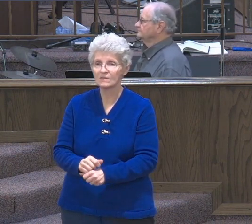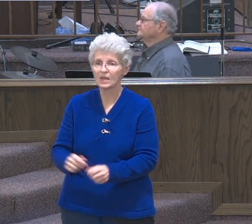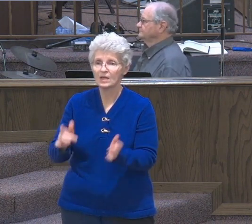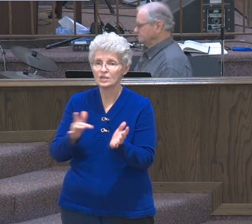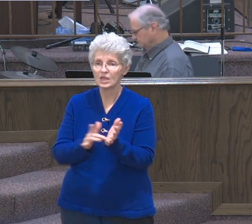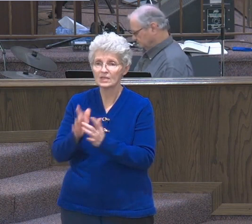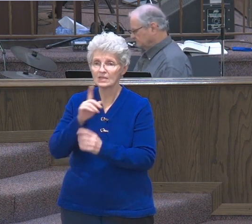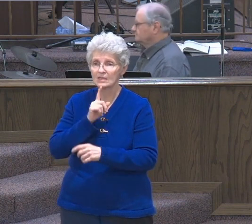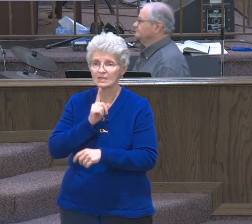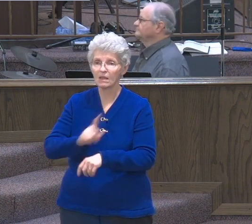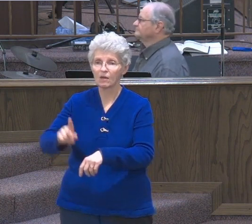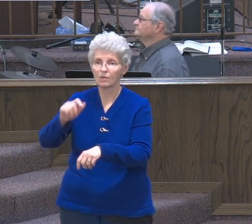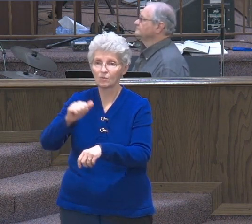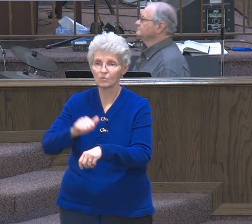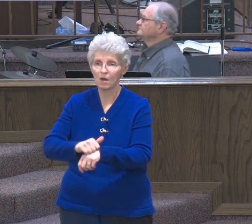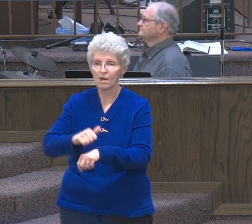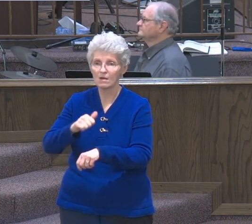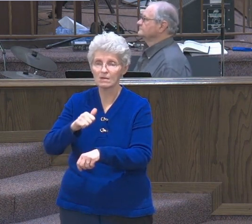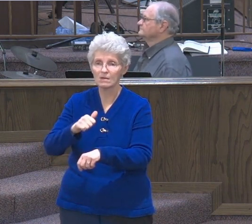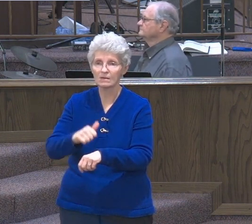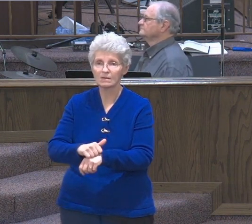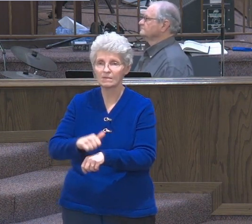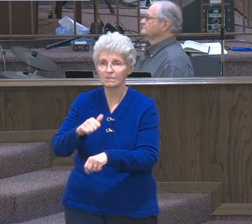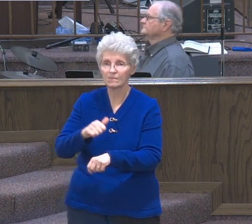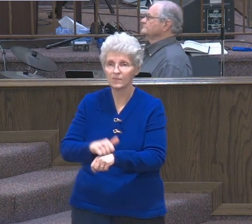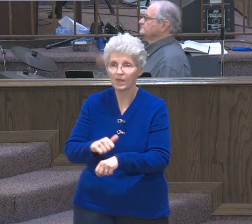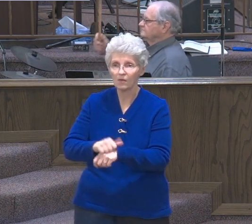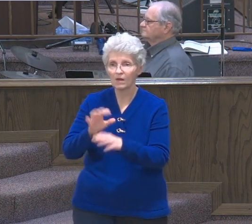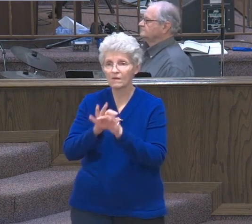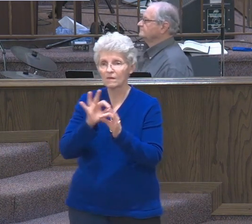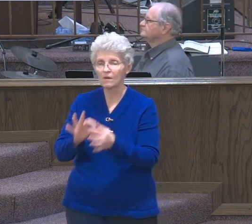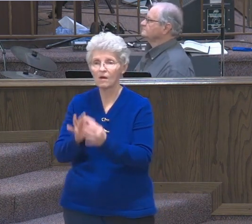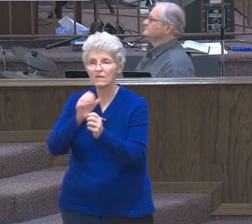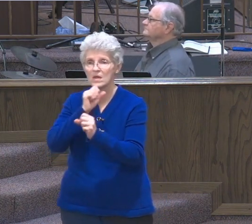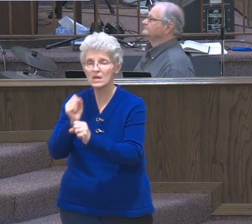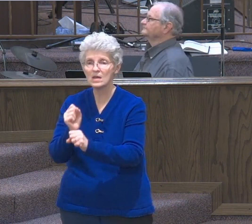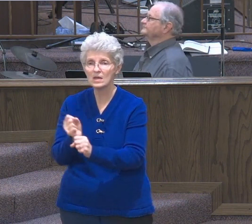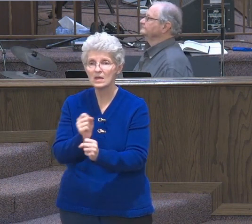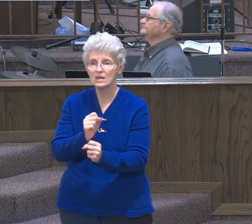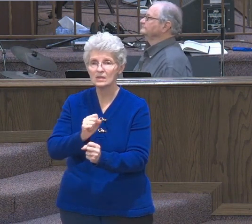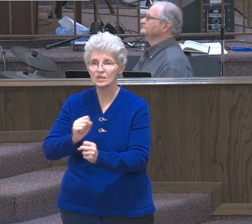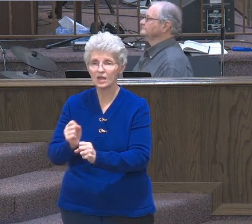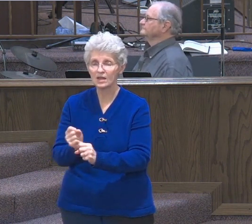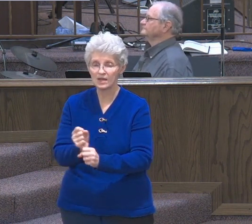ages, Jesus is the rock. Rock of